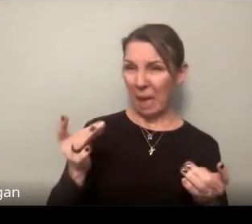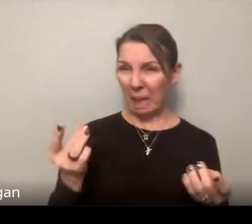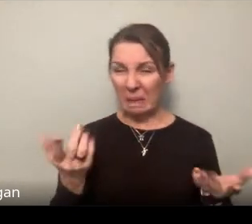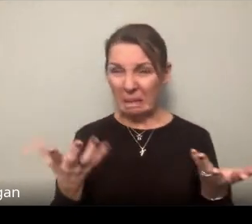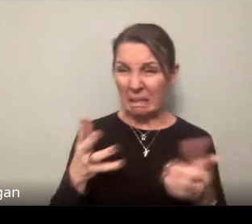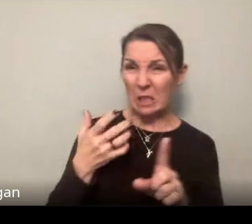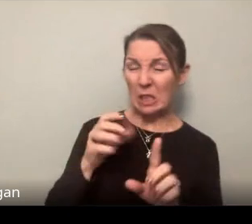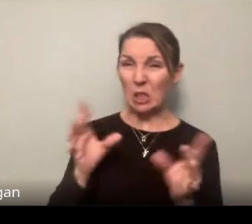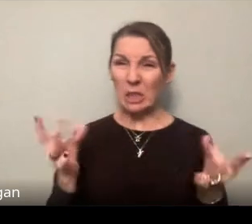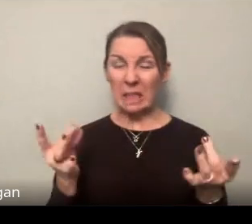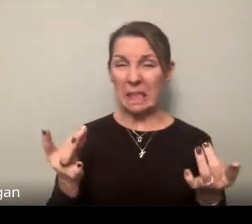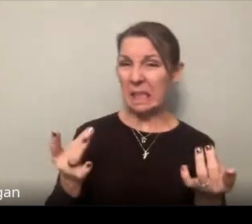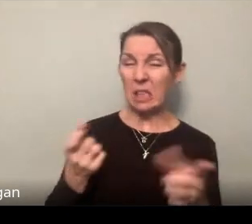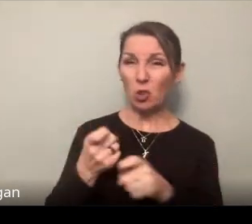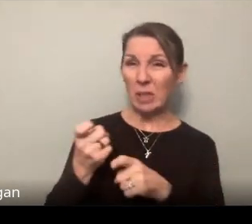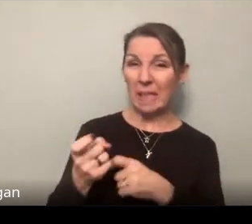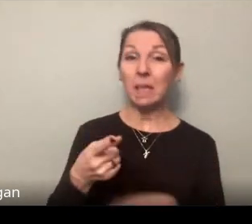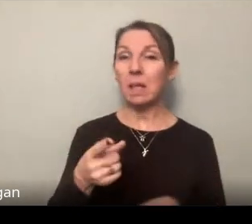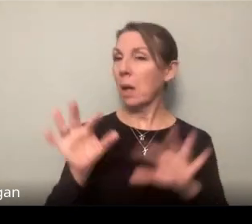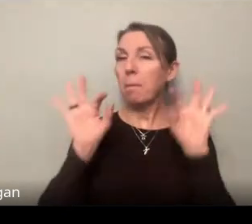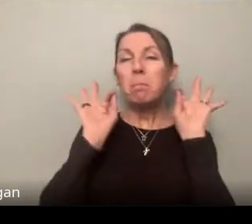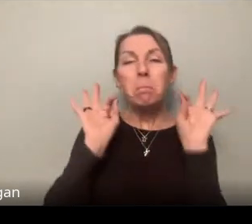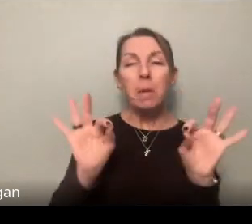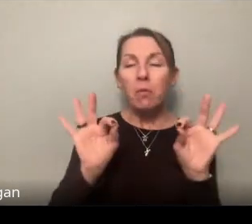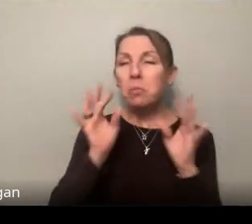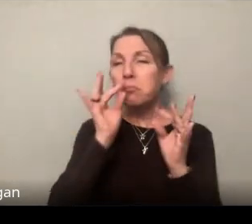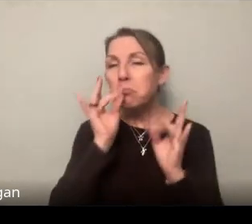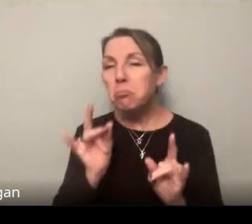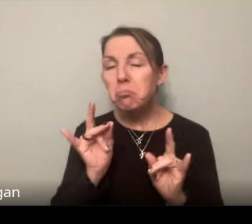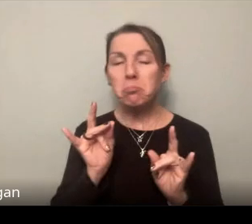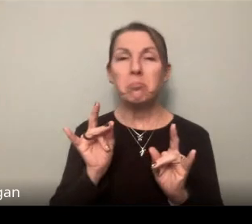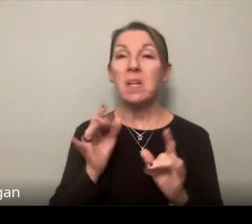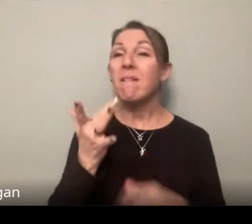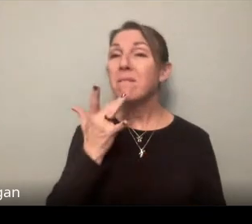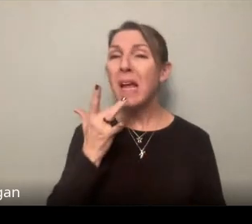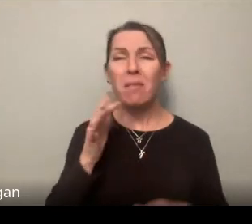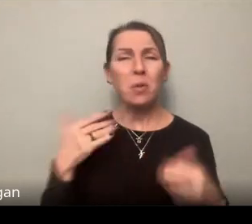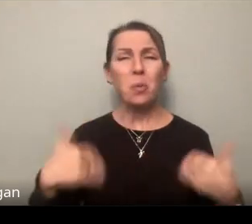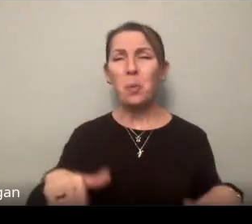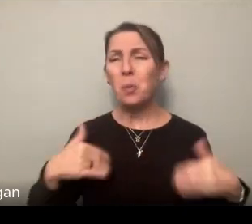it came out. It is perfect. It's yummy. The flavor is fantastic.